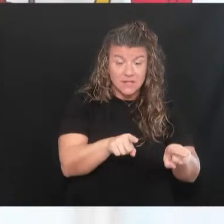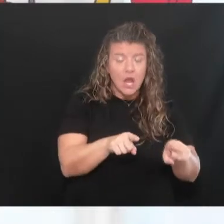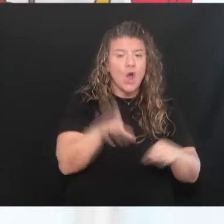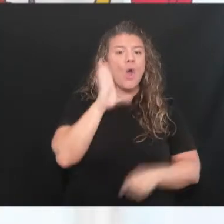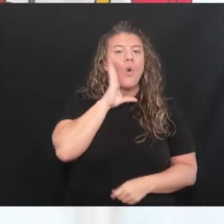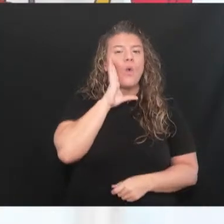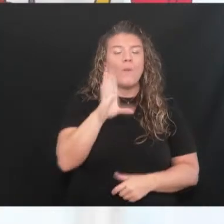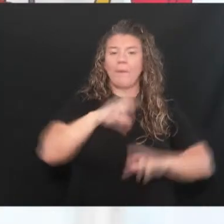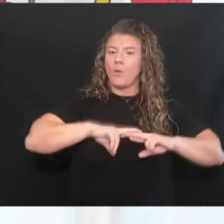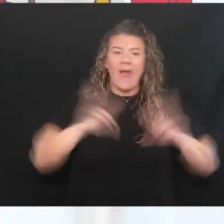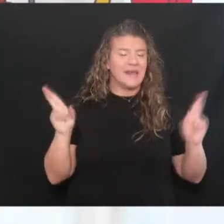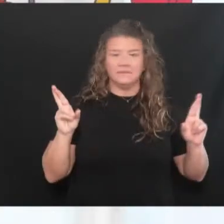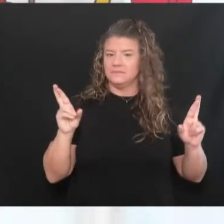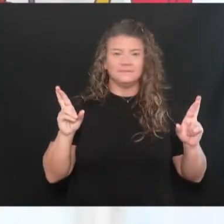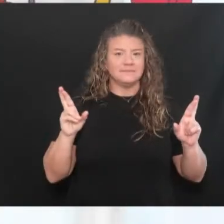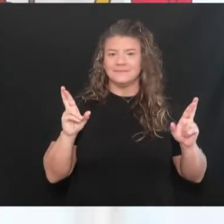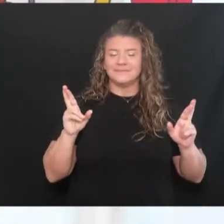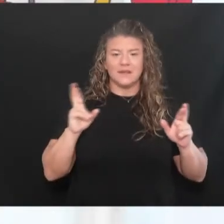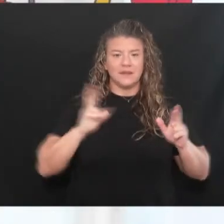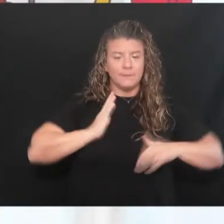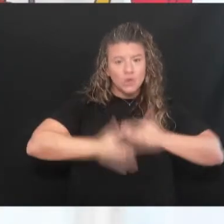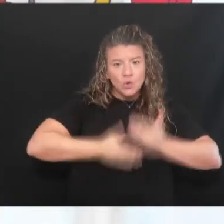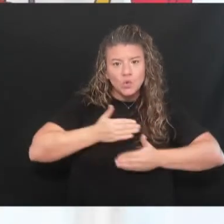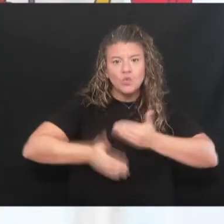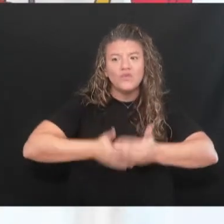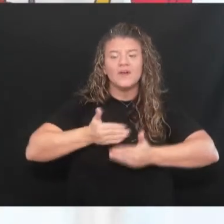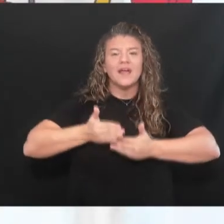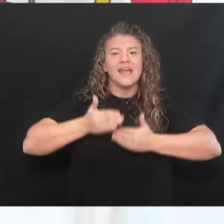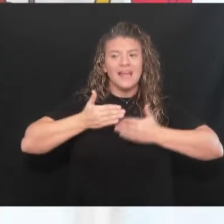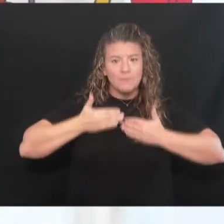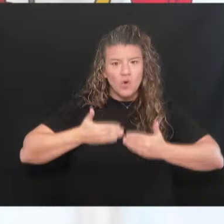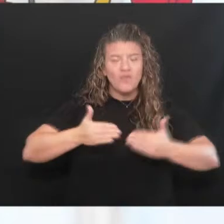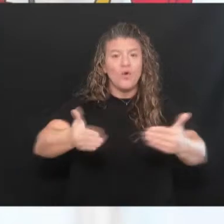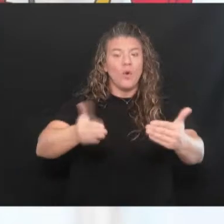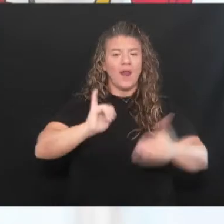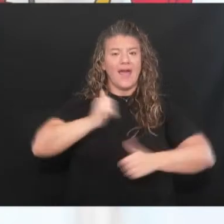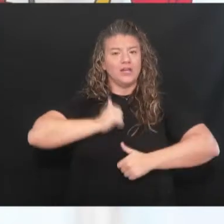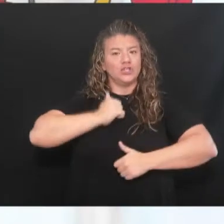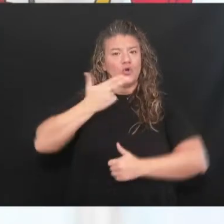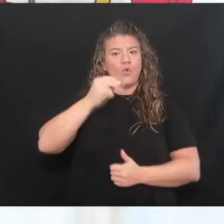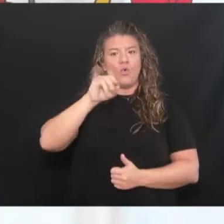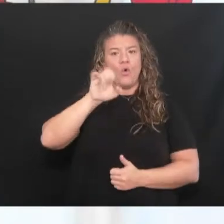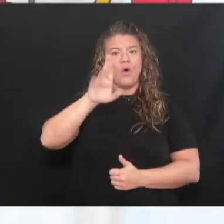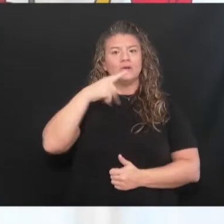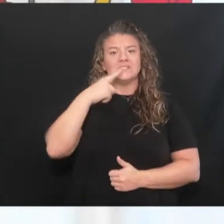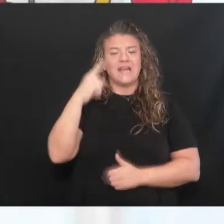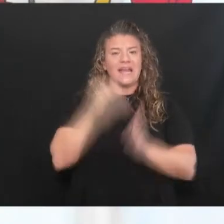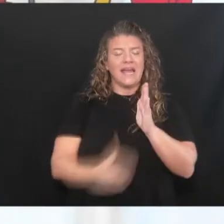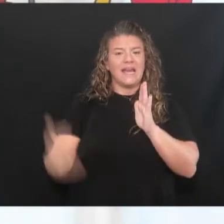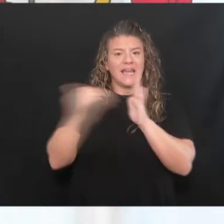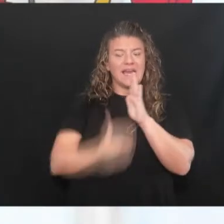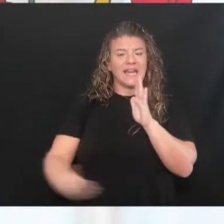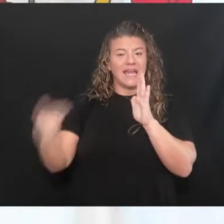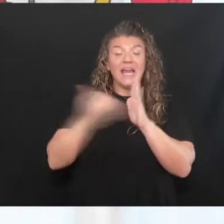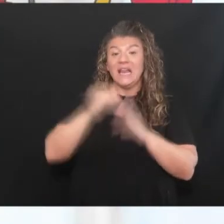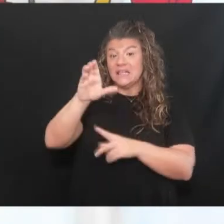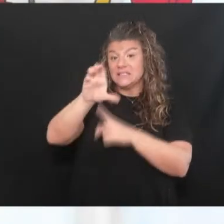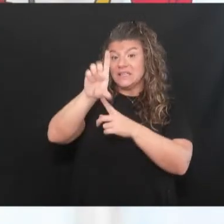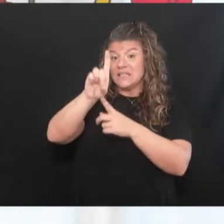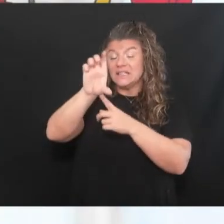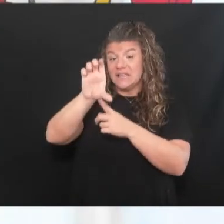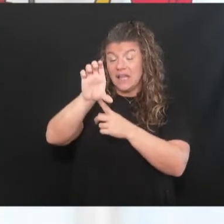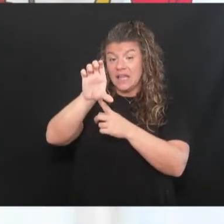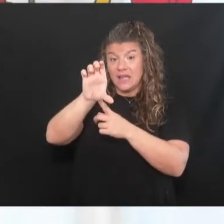be ready to move forward, as General Hoyer has said over and over. And the